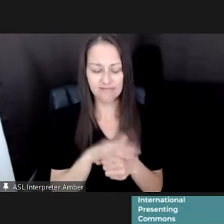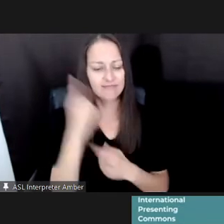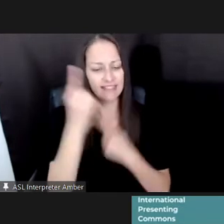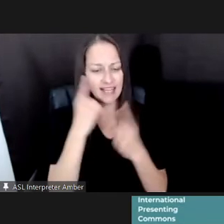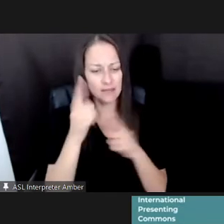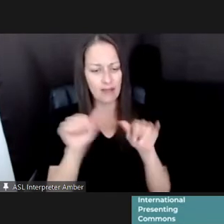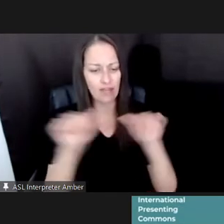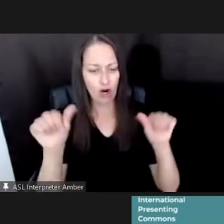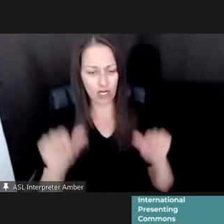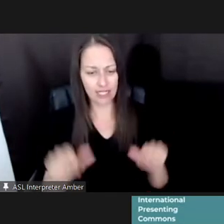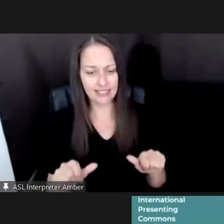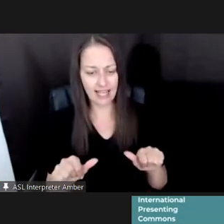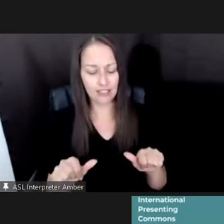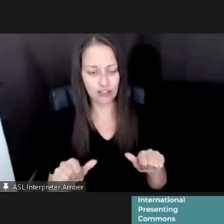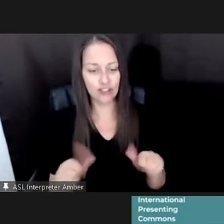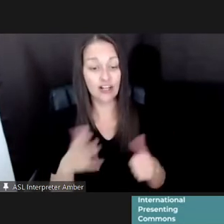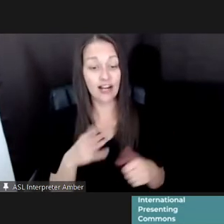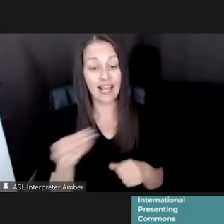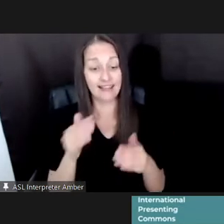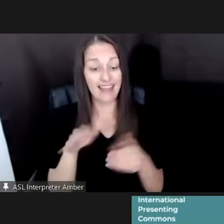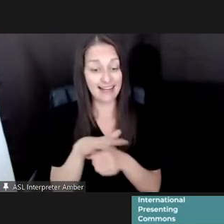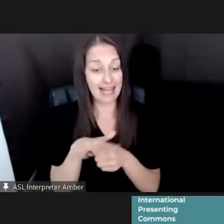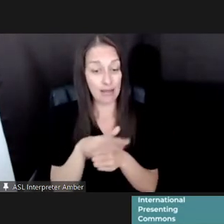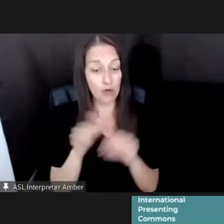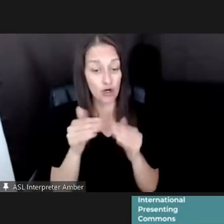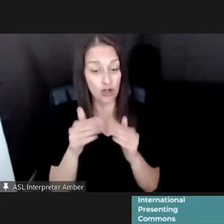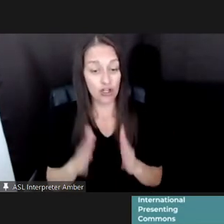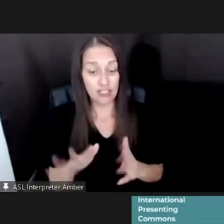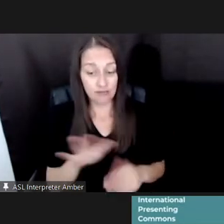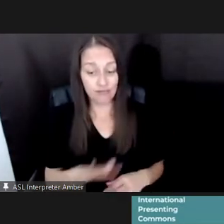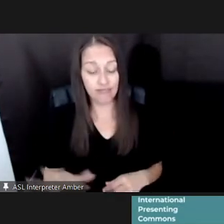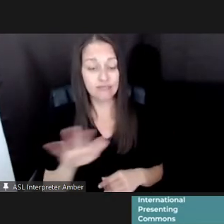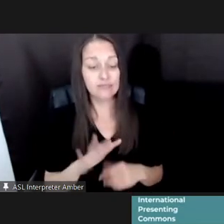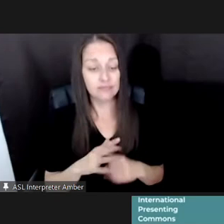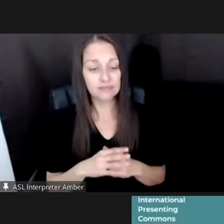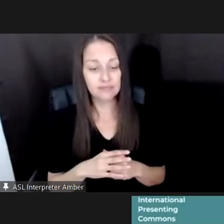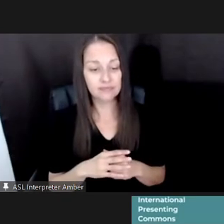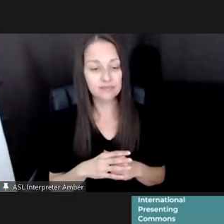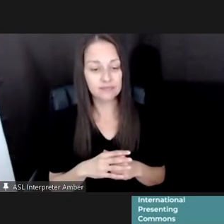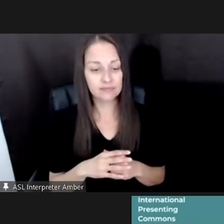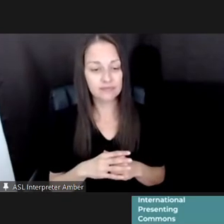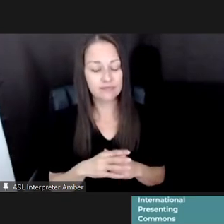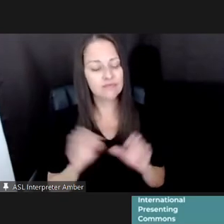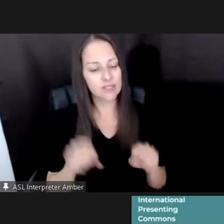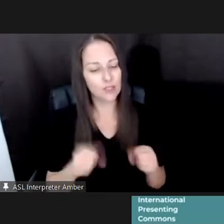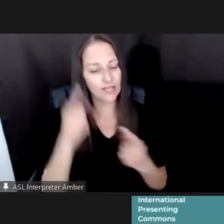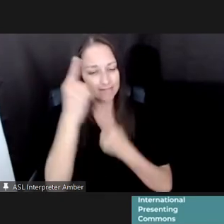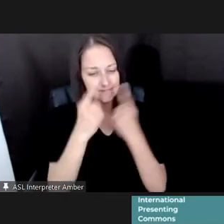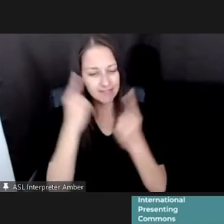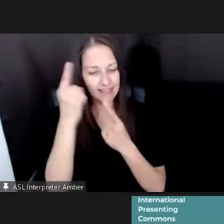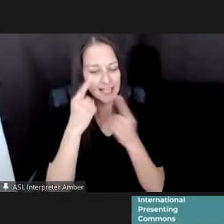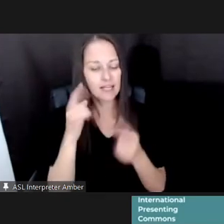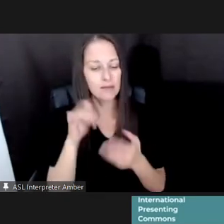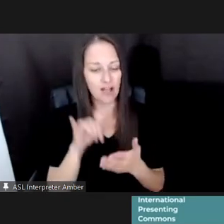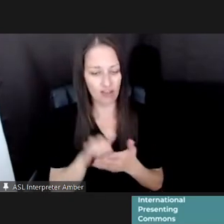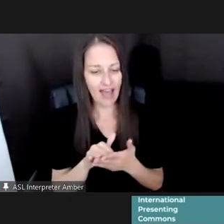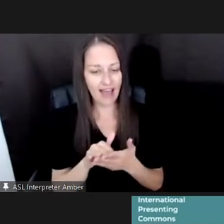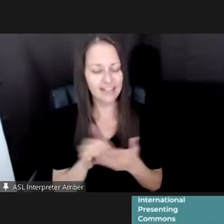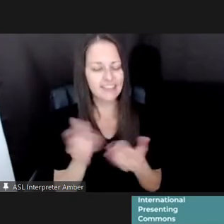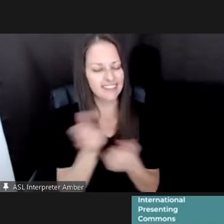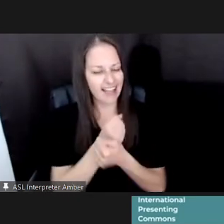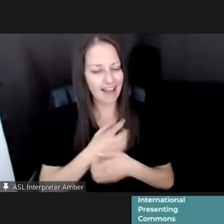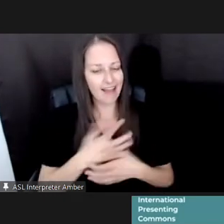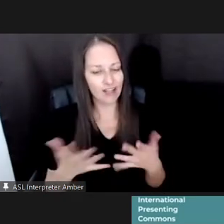venues, but the neighborhood in which it's set in. So I think when we can kind of actually think about those things, again, threaded together,